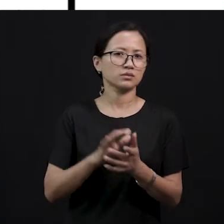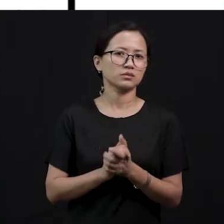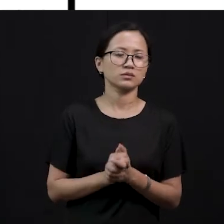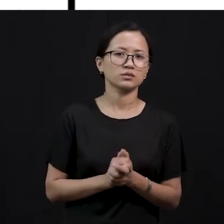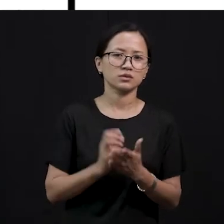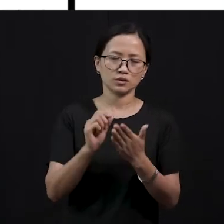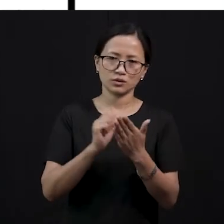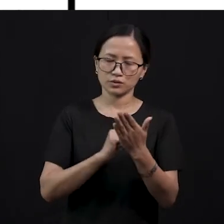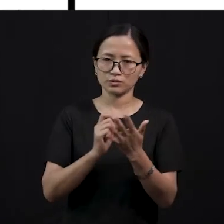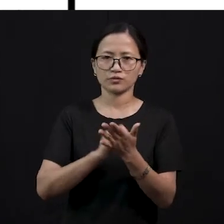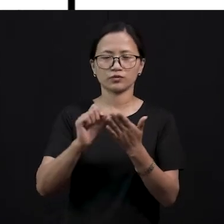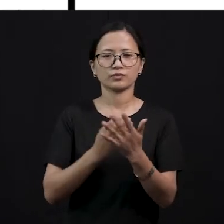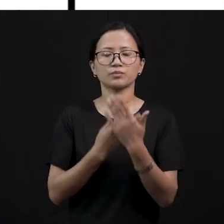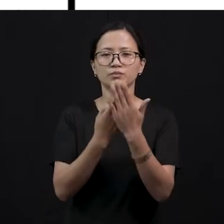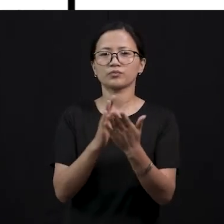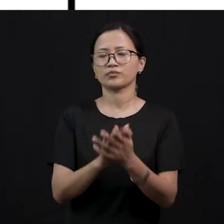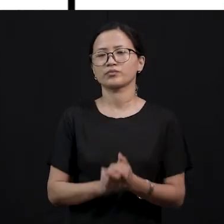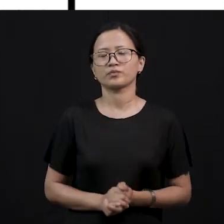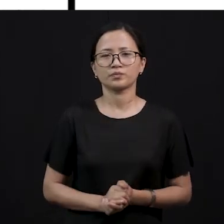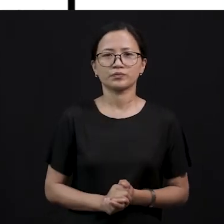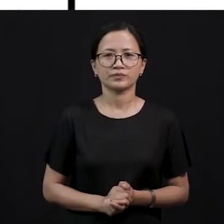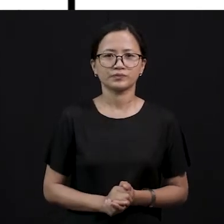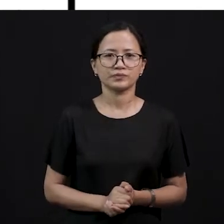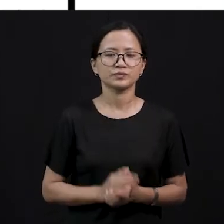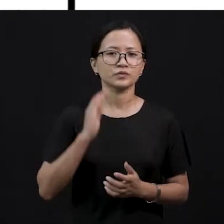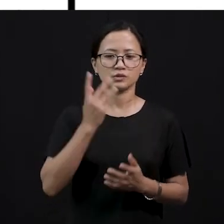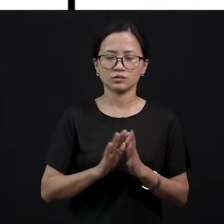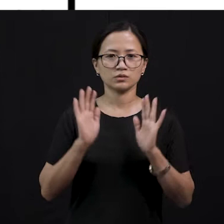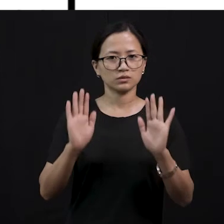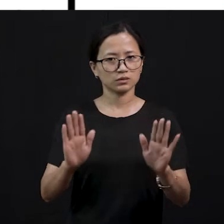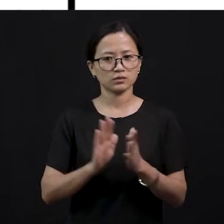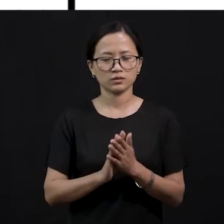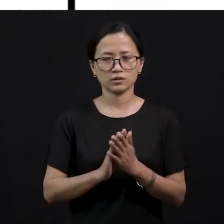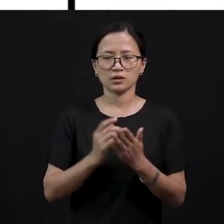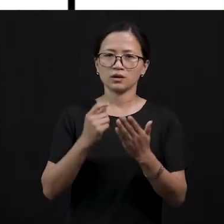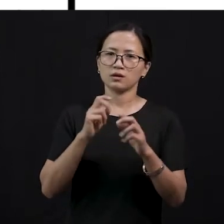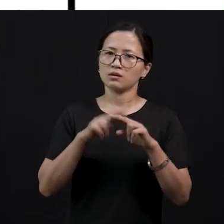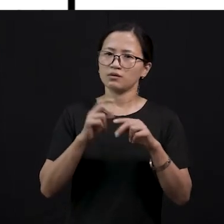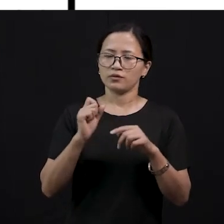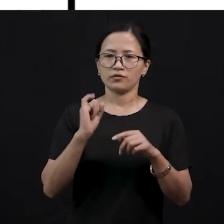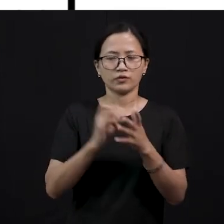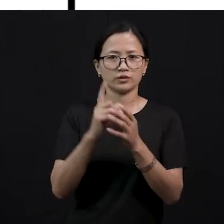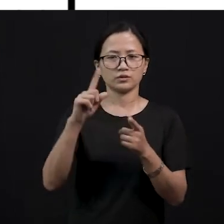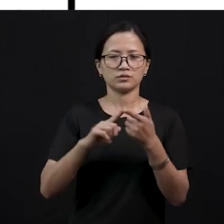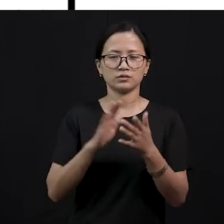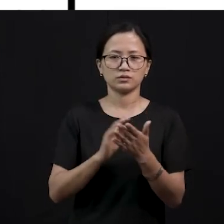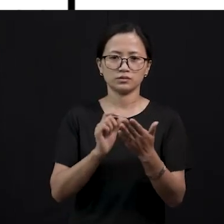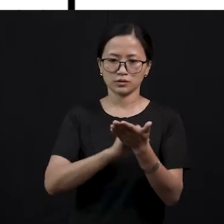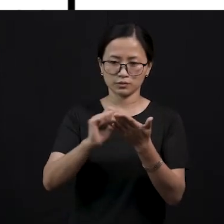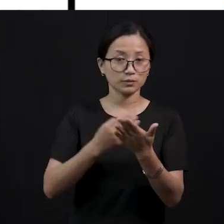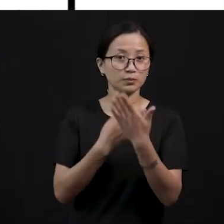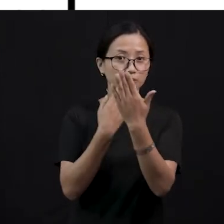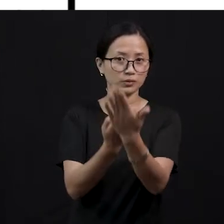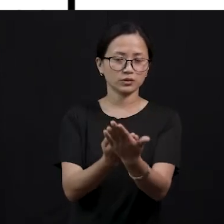to file it from a public authority. Now, when you have filed that application, they have to